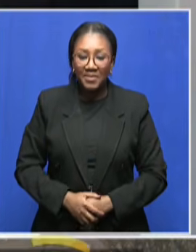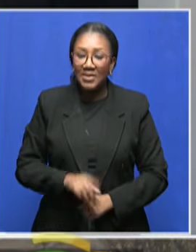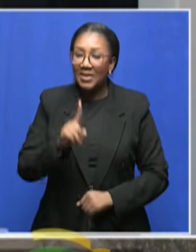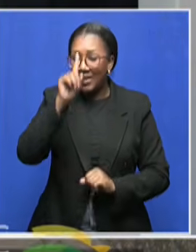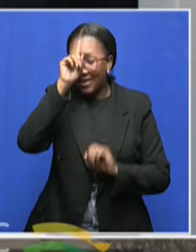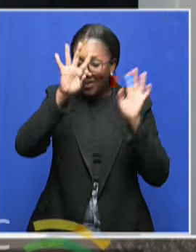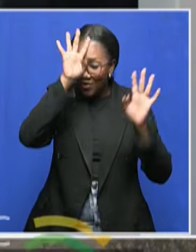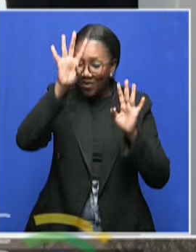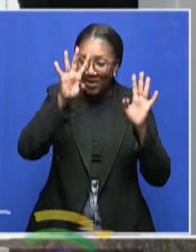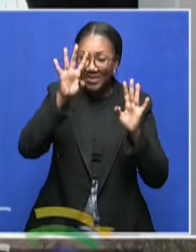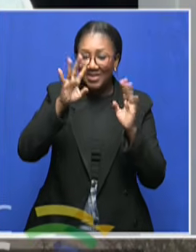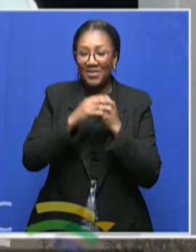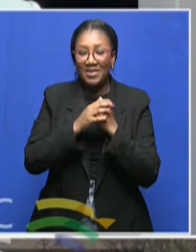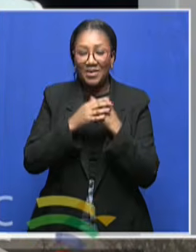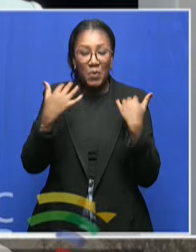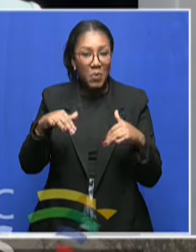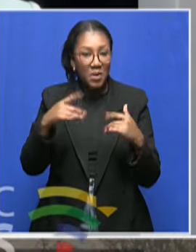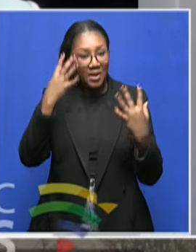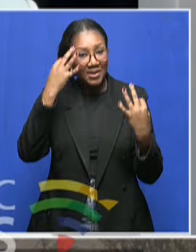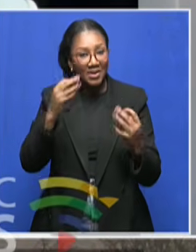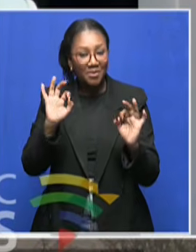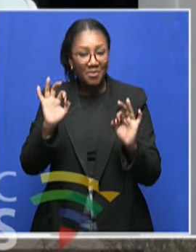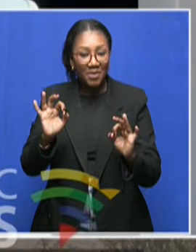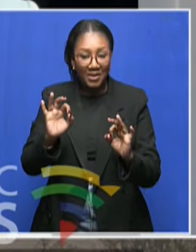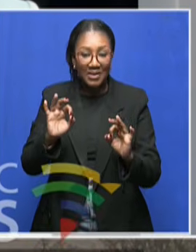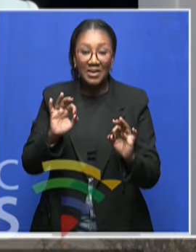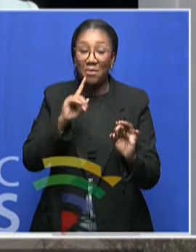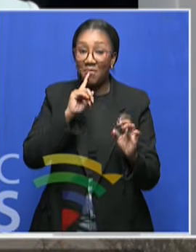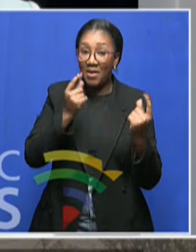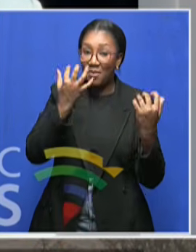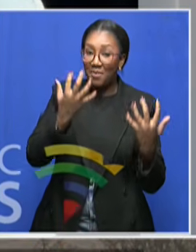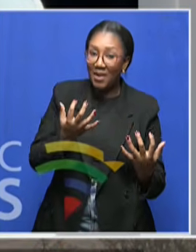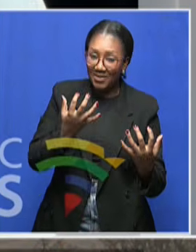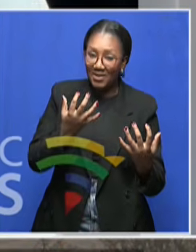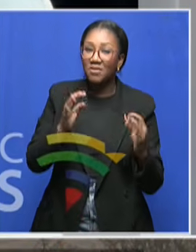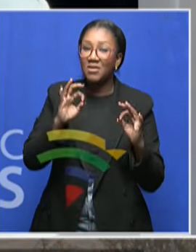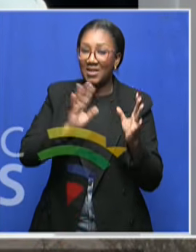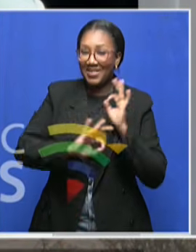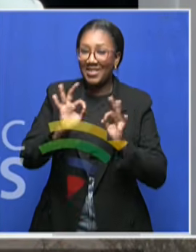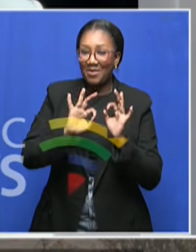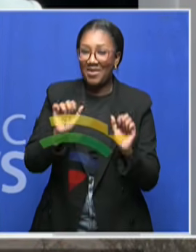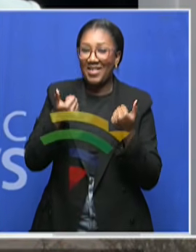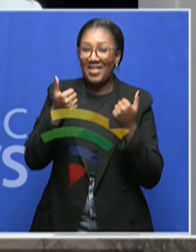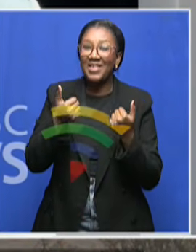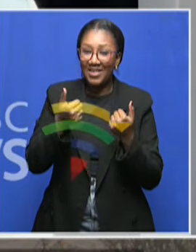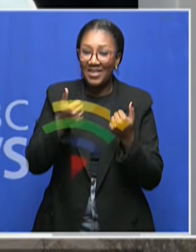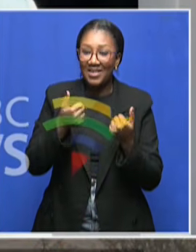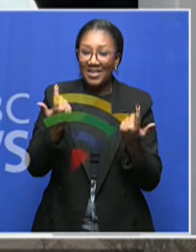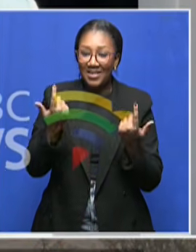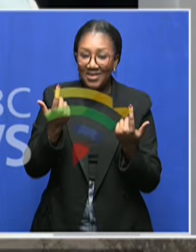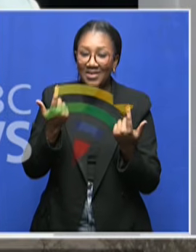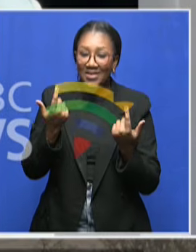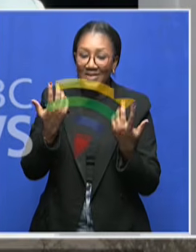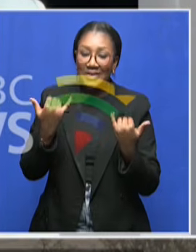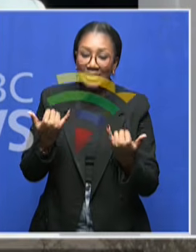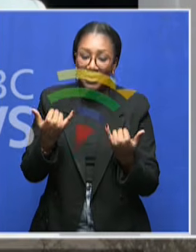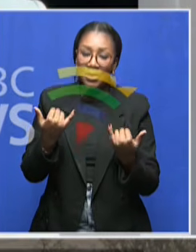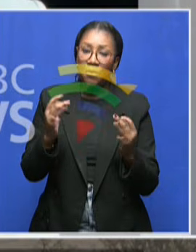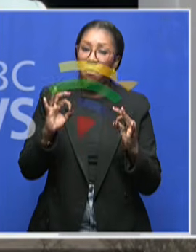there's intentionality there. I wanted to touch on the issue of budget, but I think you've nipped that one in the bed there. We're obviously looking at